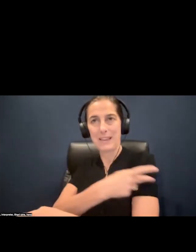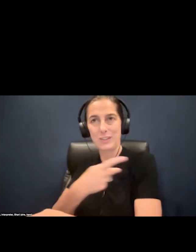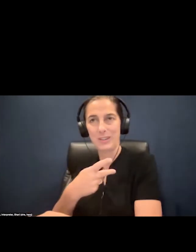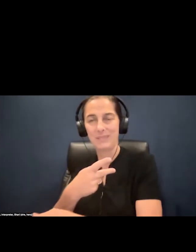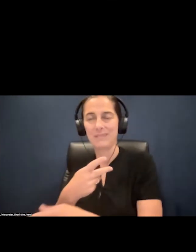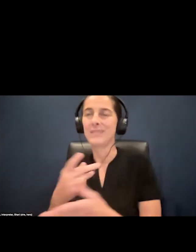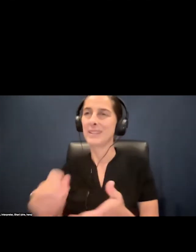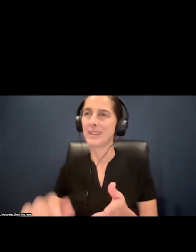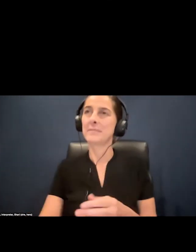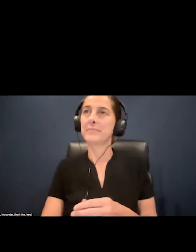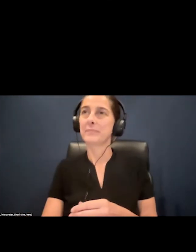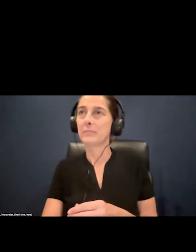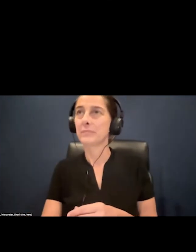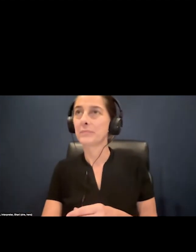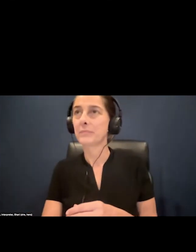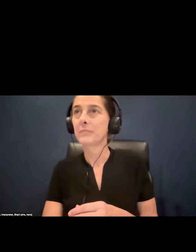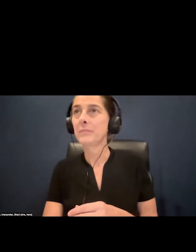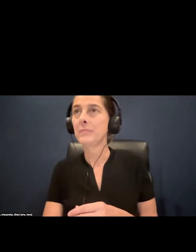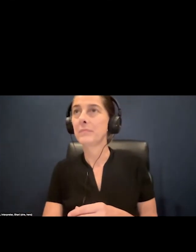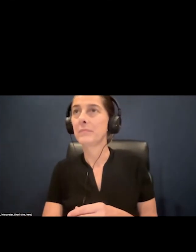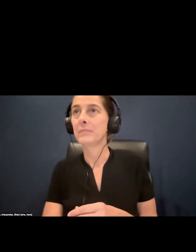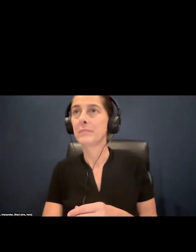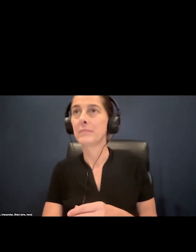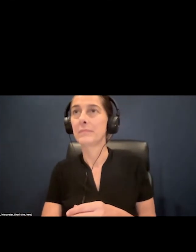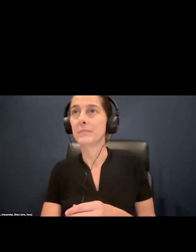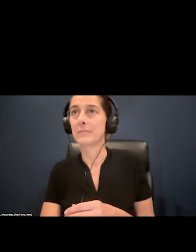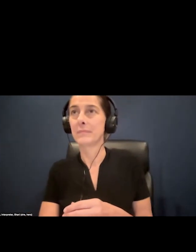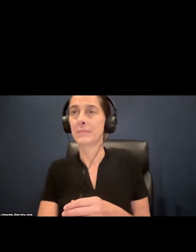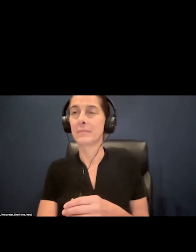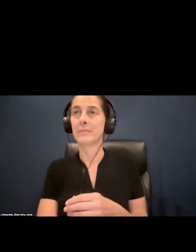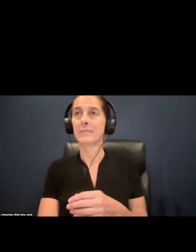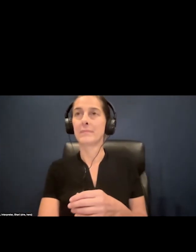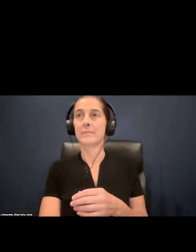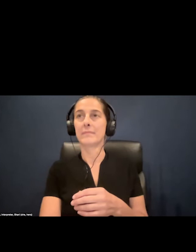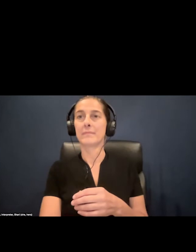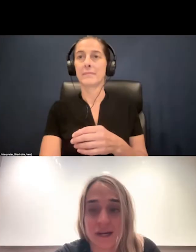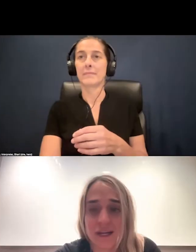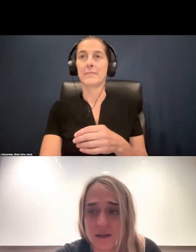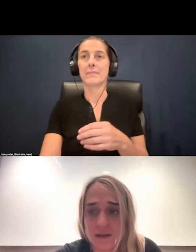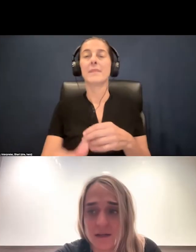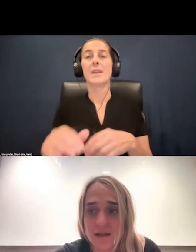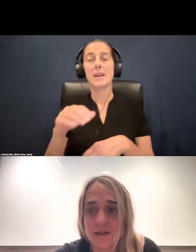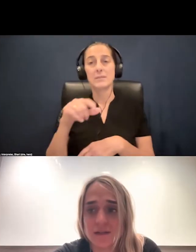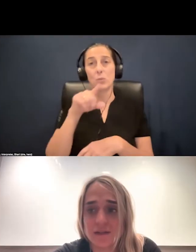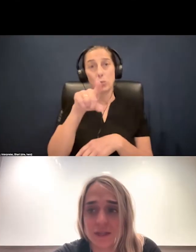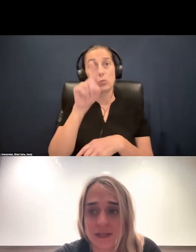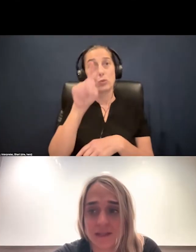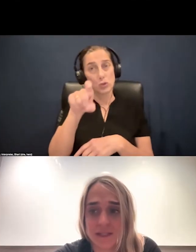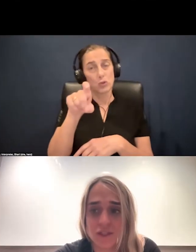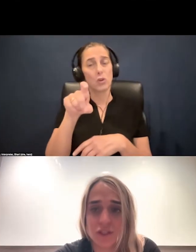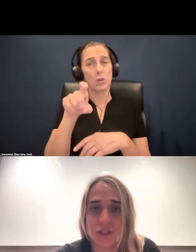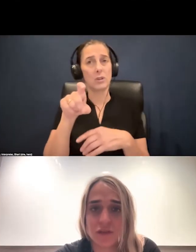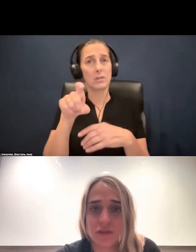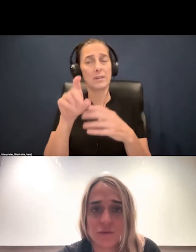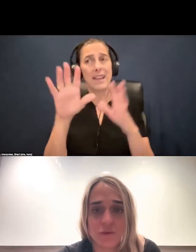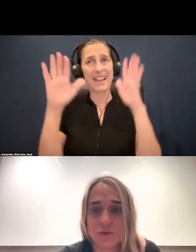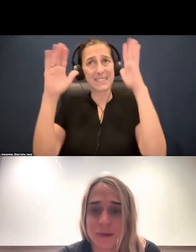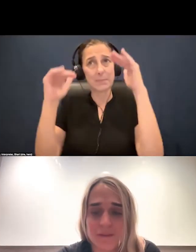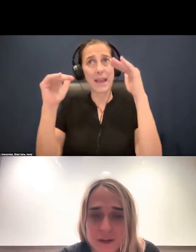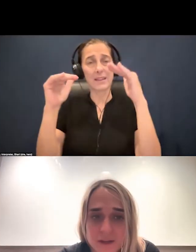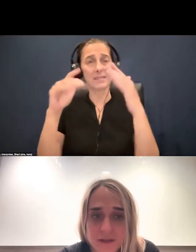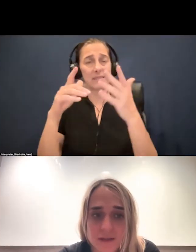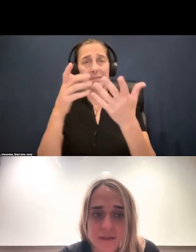that visit, you should be really expecting that provider or that clinician